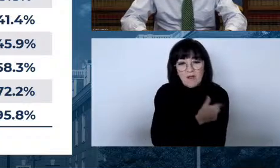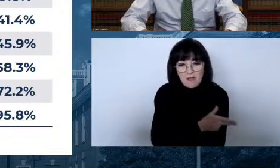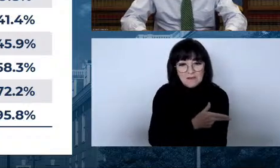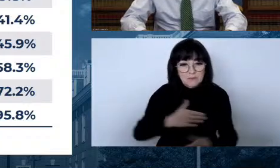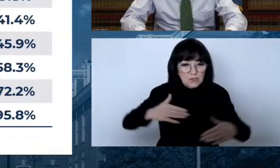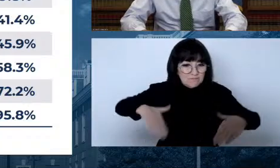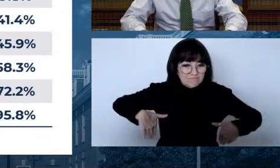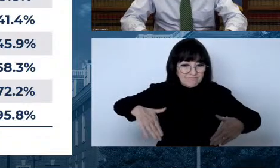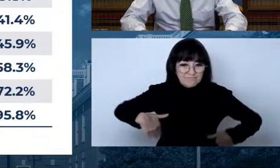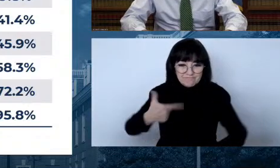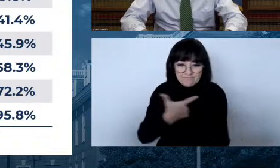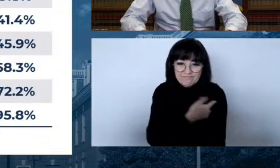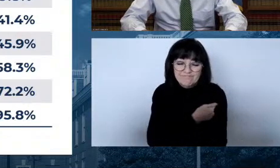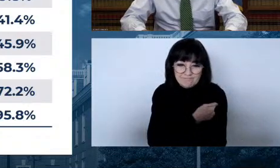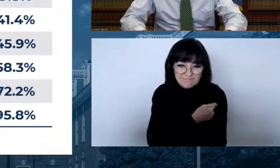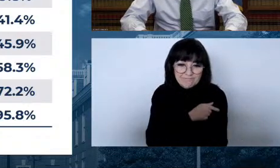72%,